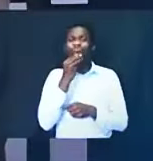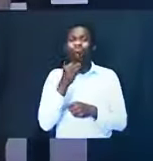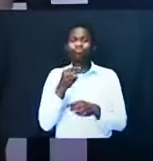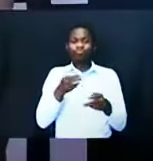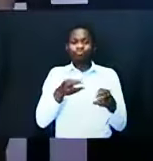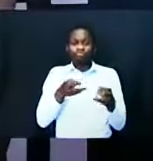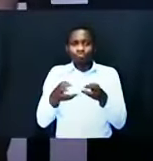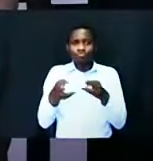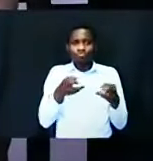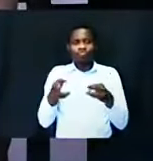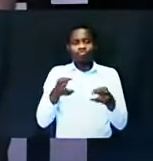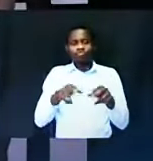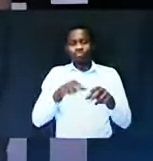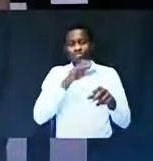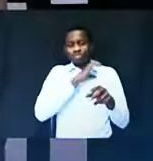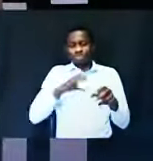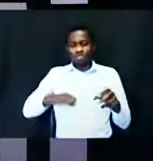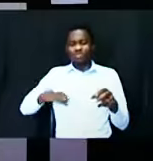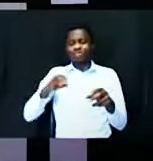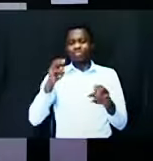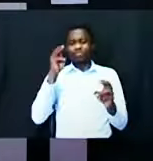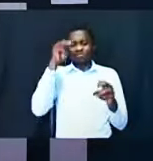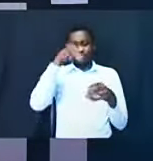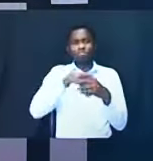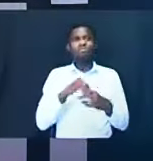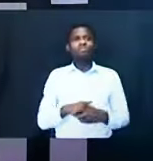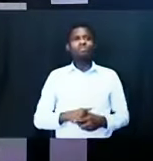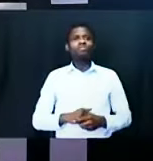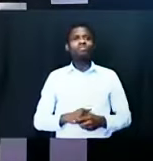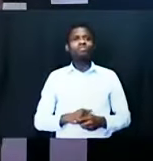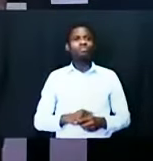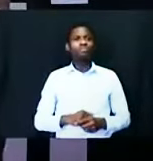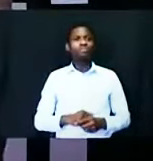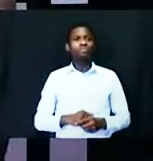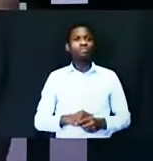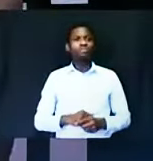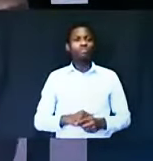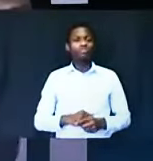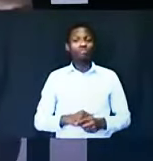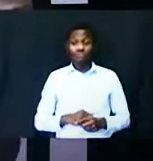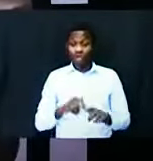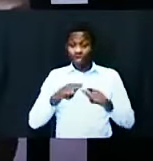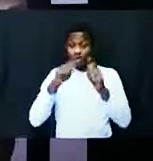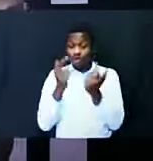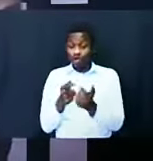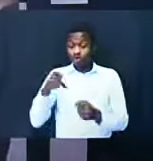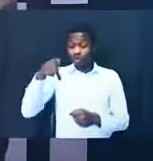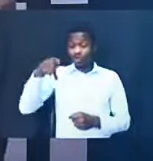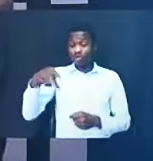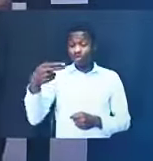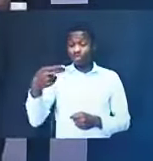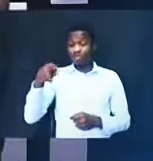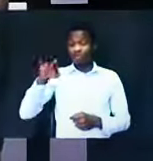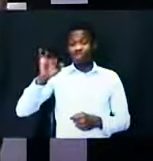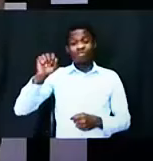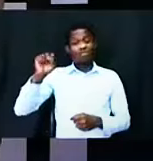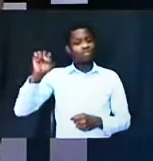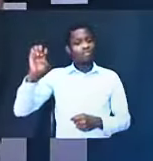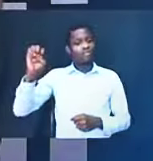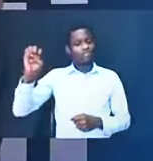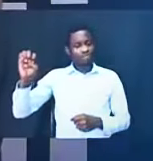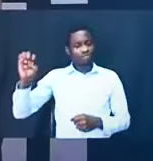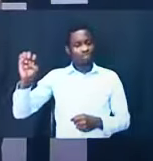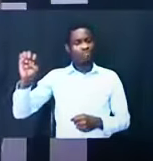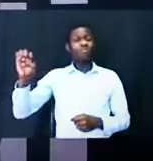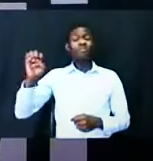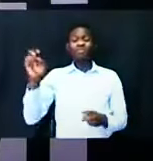Now, the Pharisees were very meticulous. They were people who really try to obey whatever